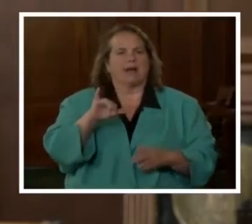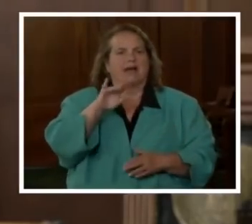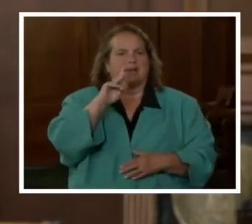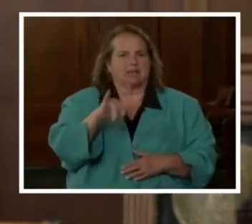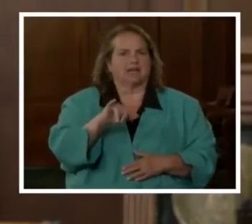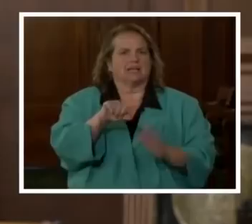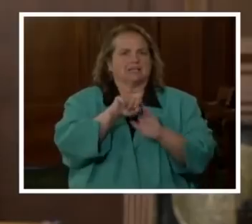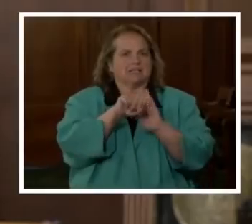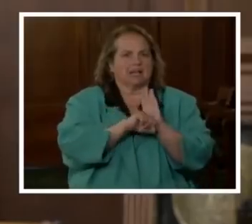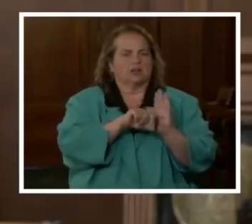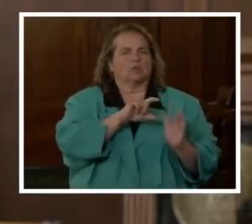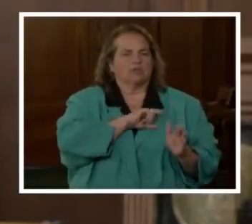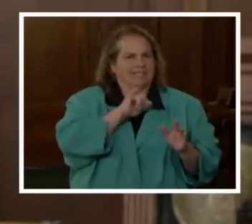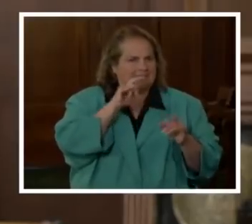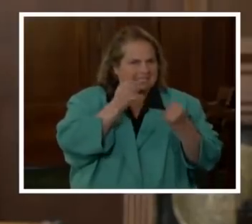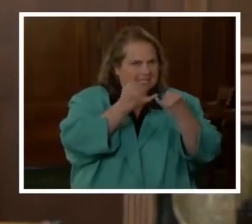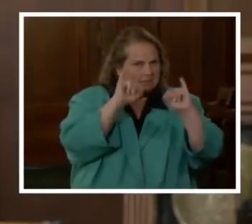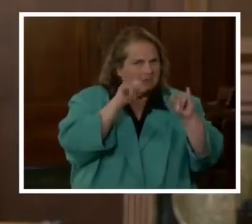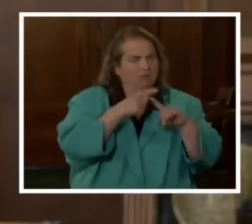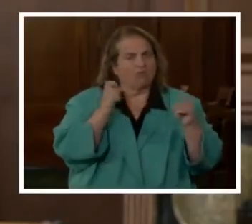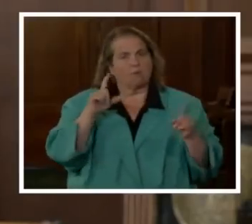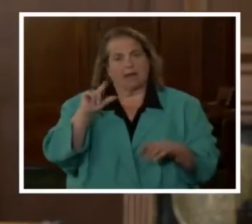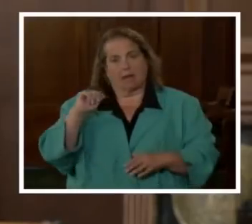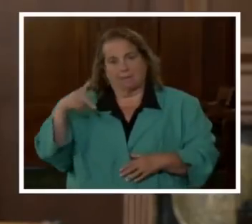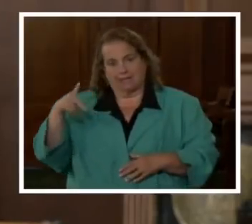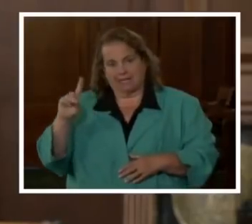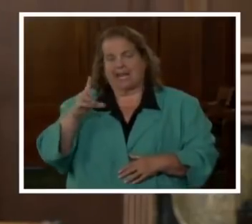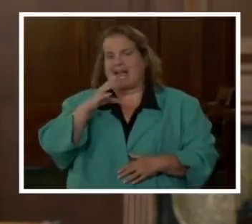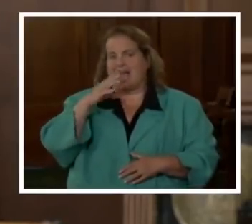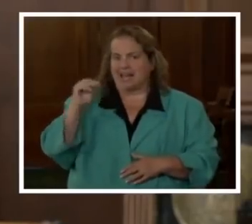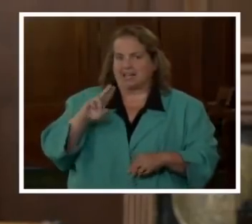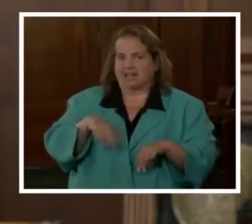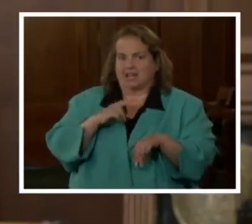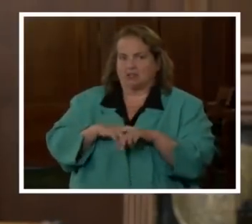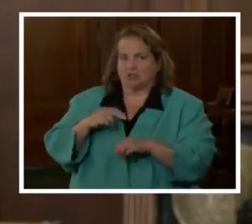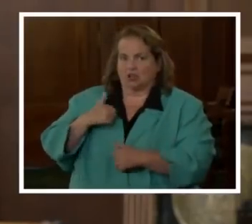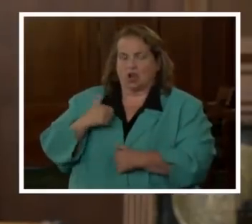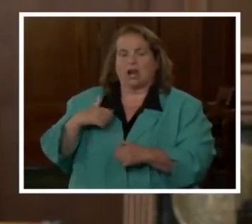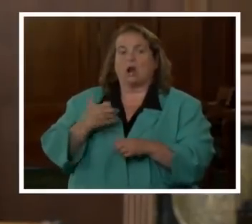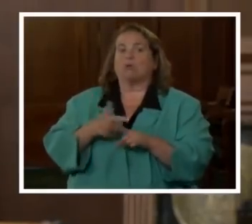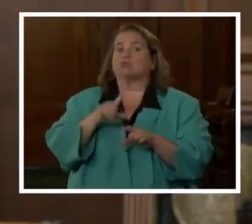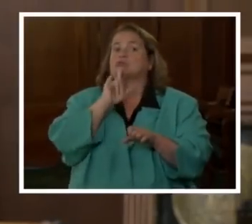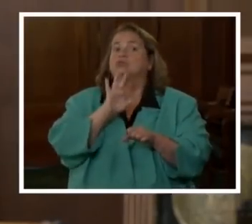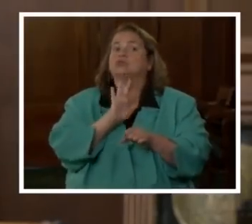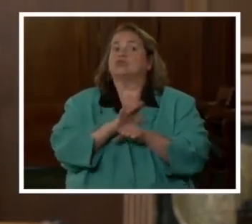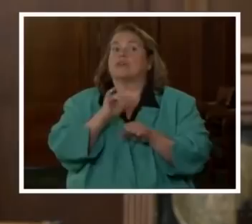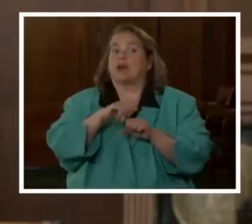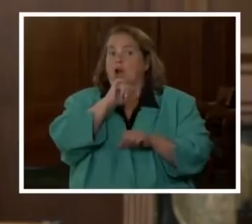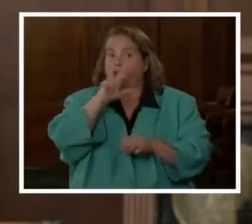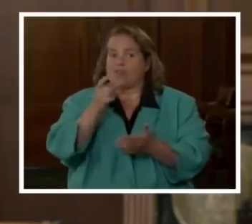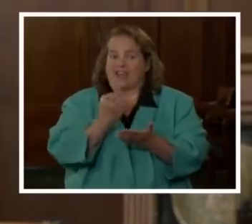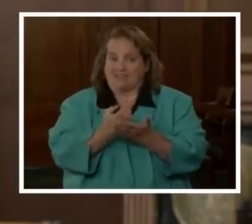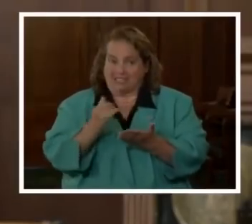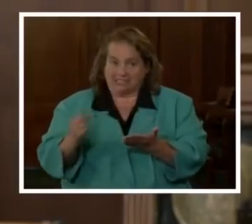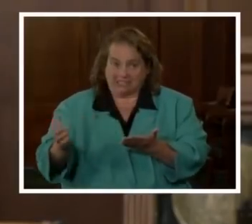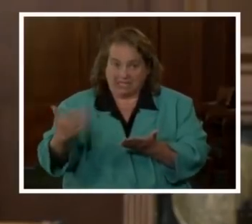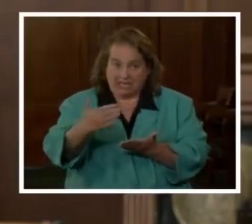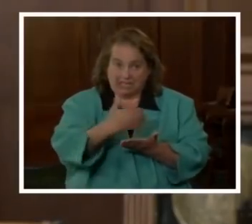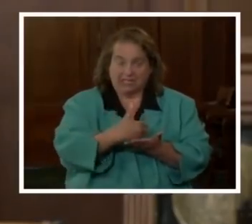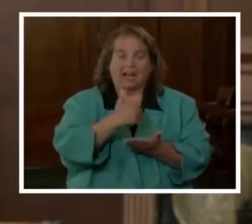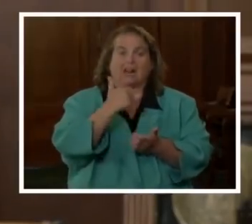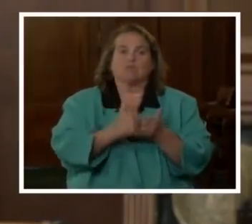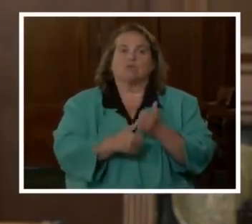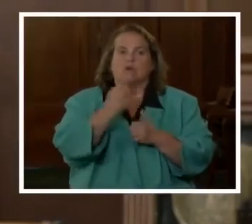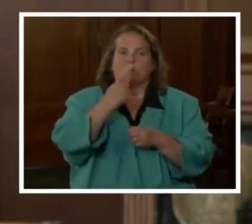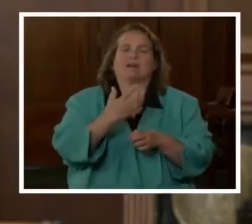it's independent from both LMPD and the Guard. And I want to ensure that all the evidence is collected and that everybody